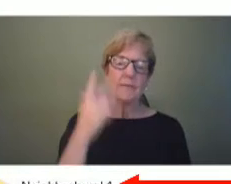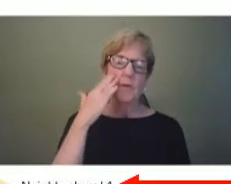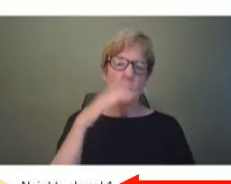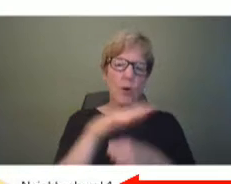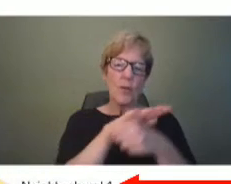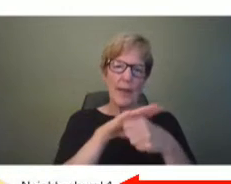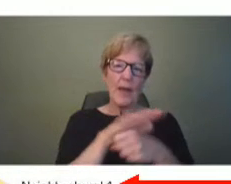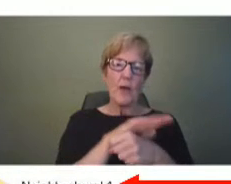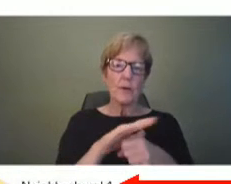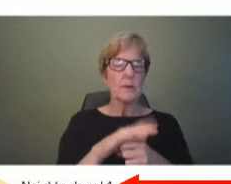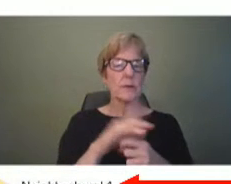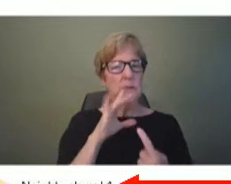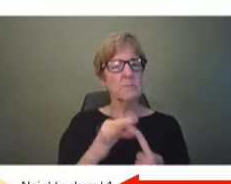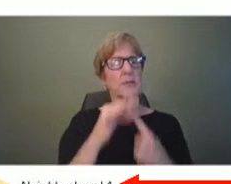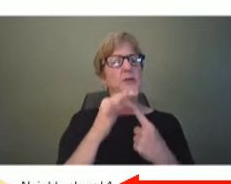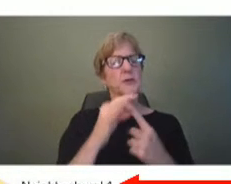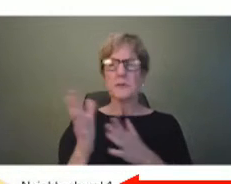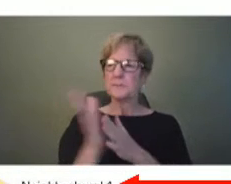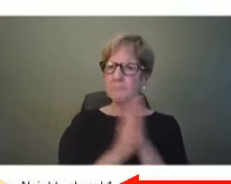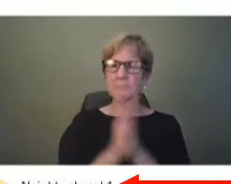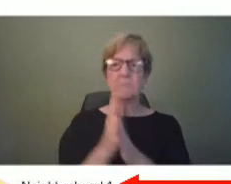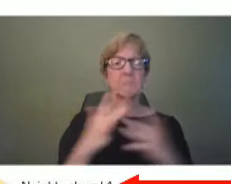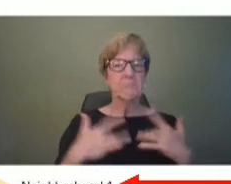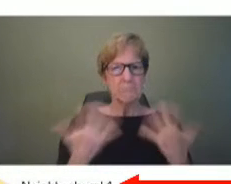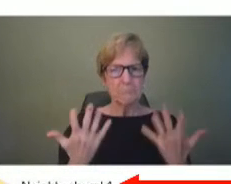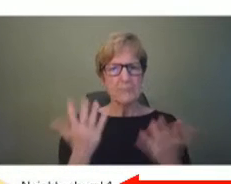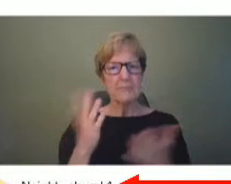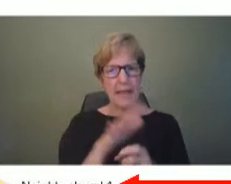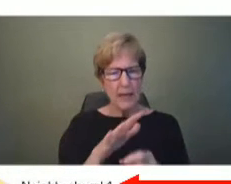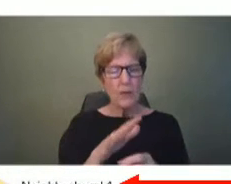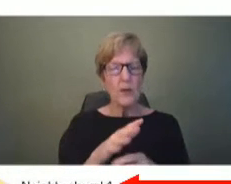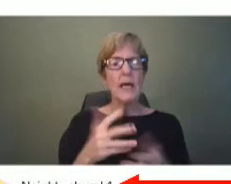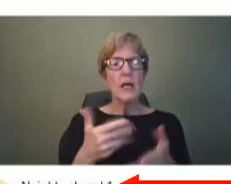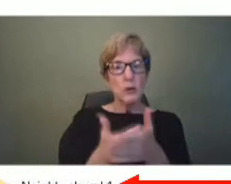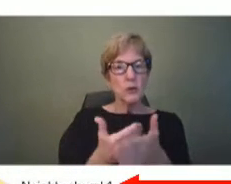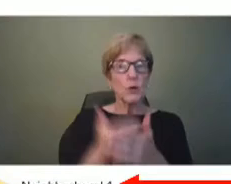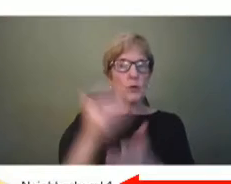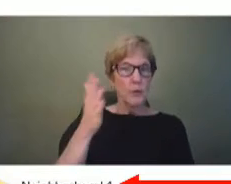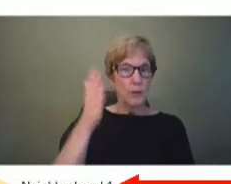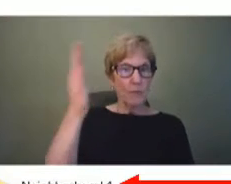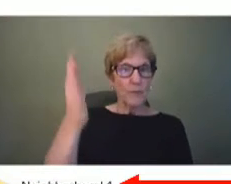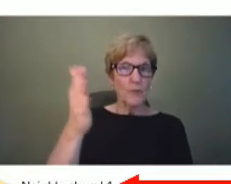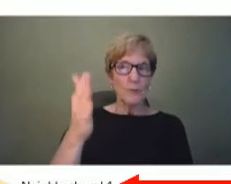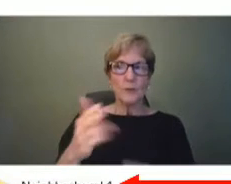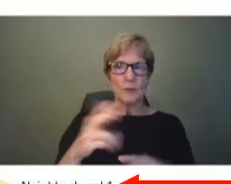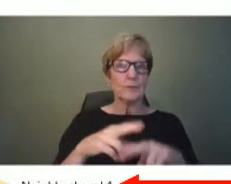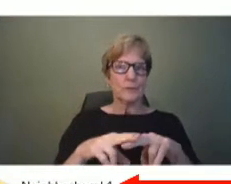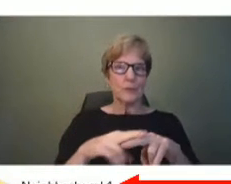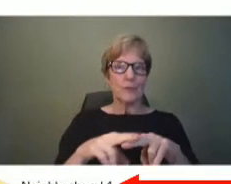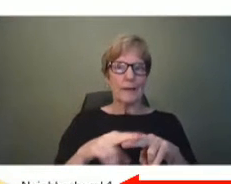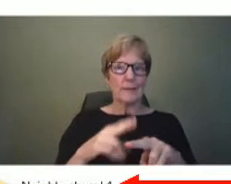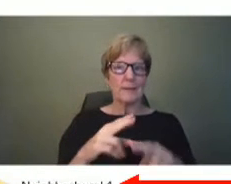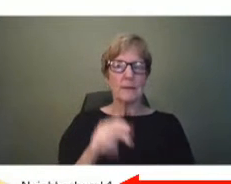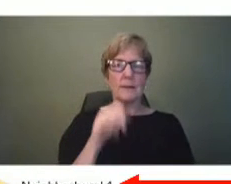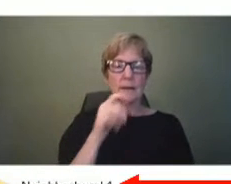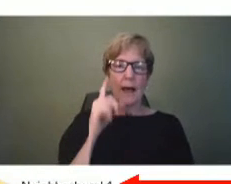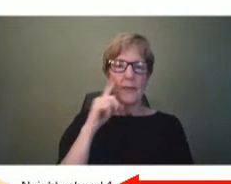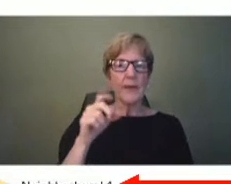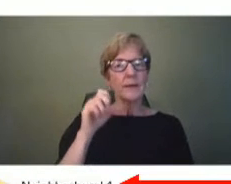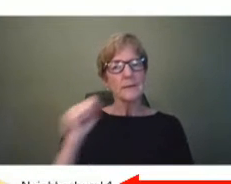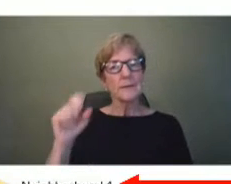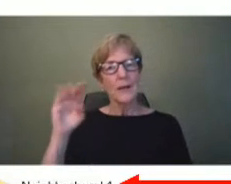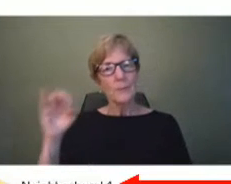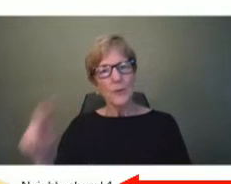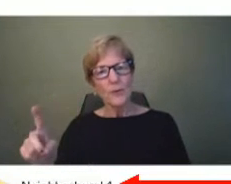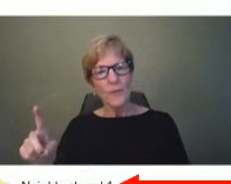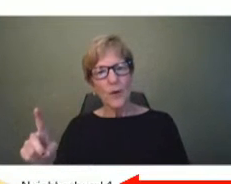know very special vibrant unique area it's while it is close to the Future mass transit it can't be looked at like the South Boulevard you know Warehouse